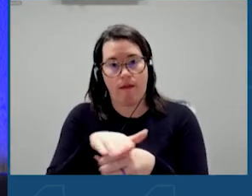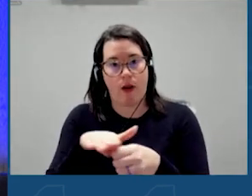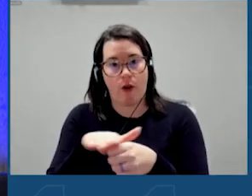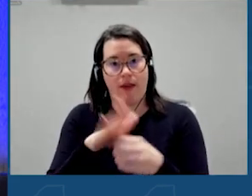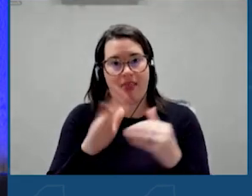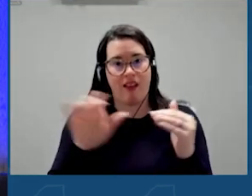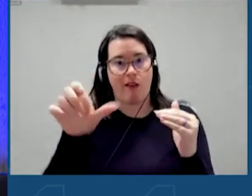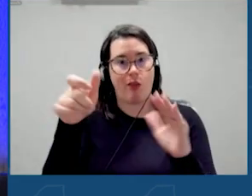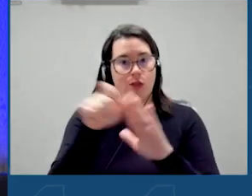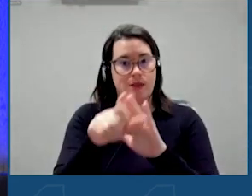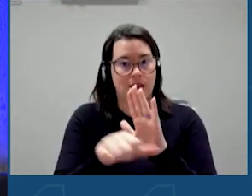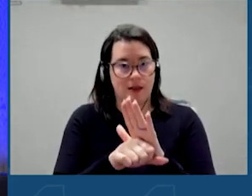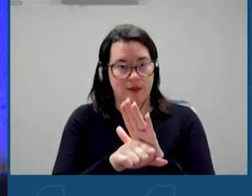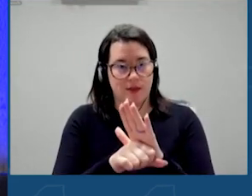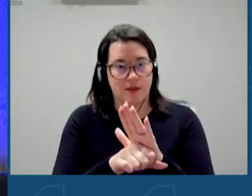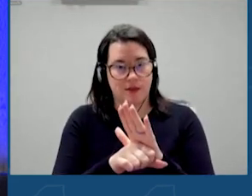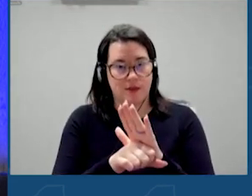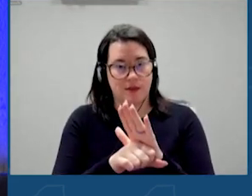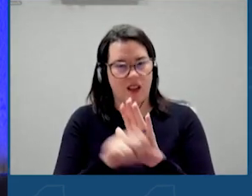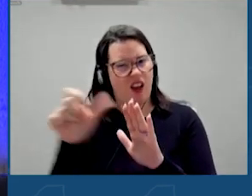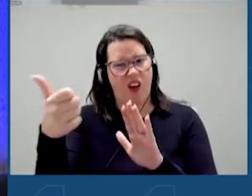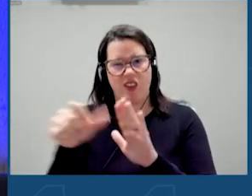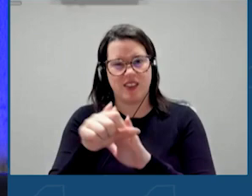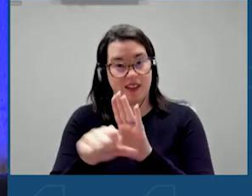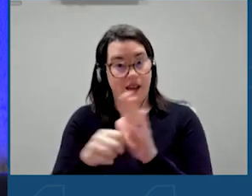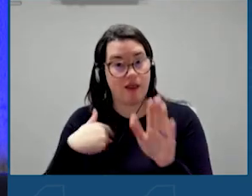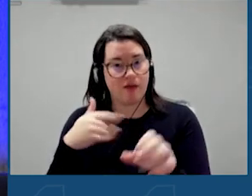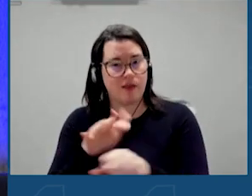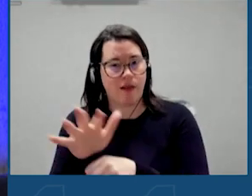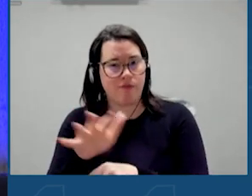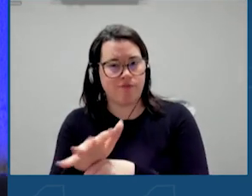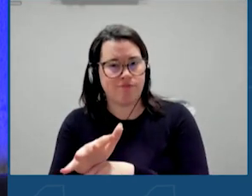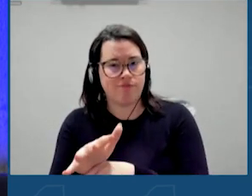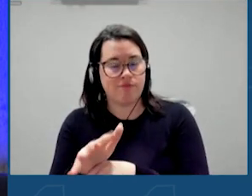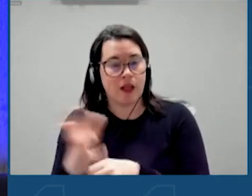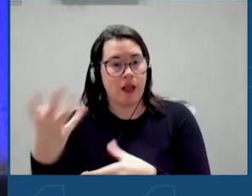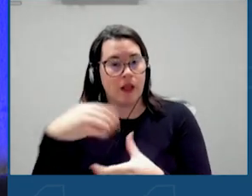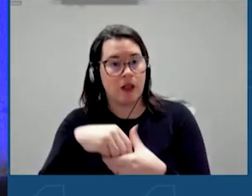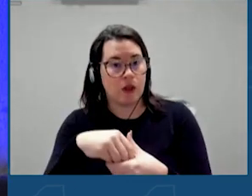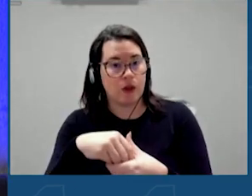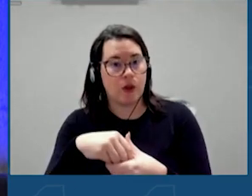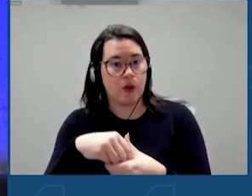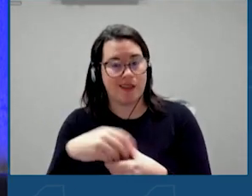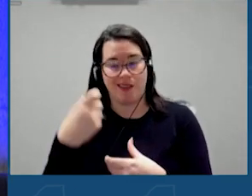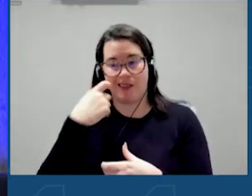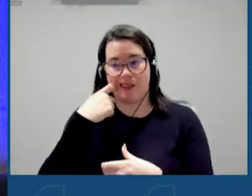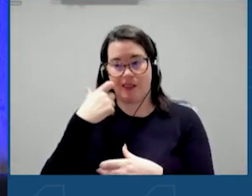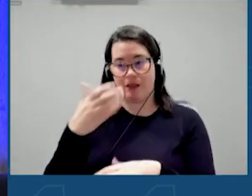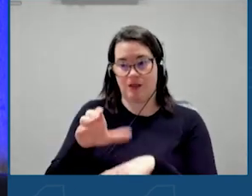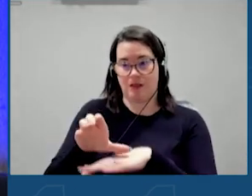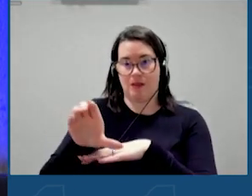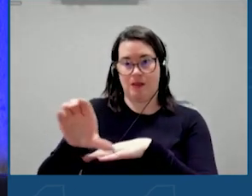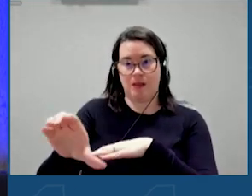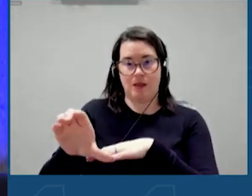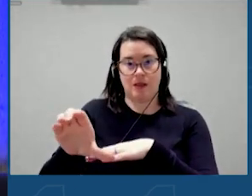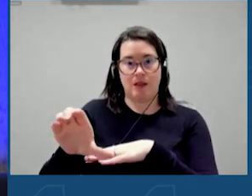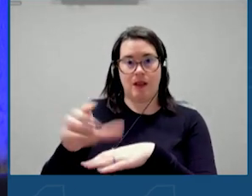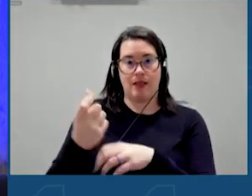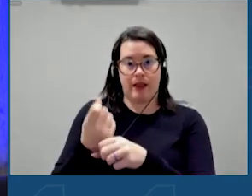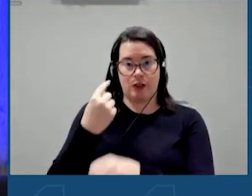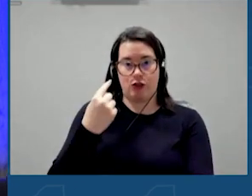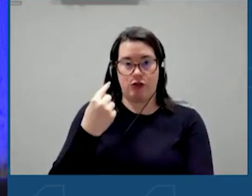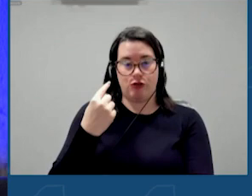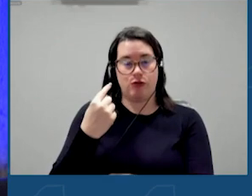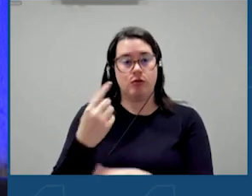all those states that have blown past us. And that includes the historic investment I just made in the last year. We're also